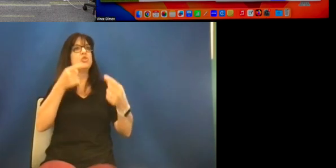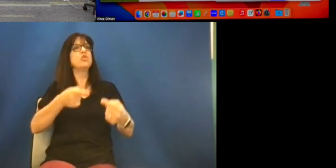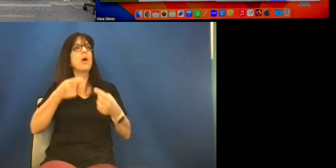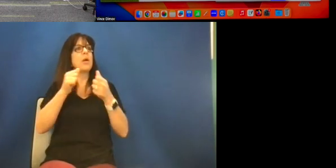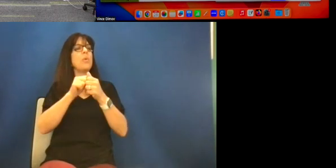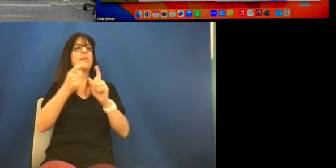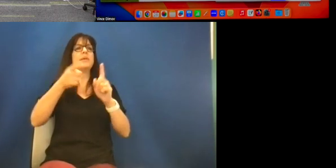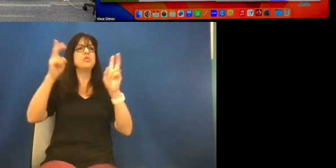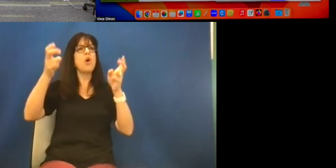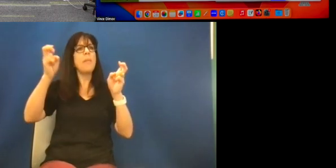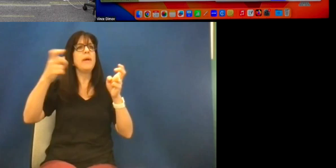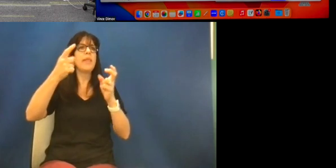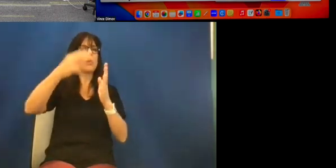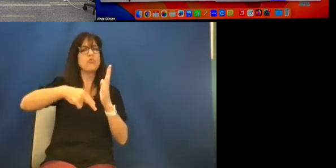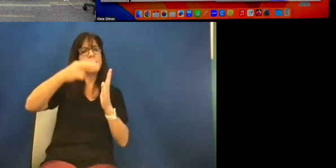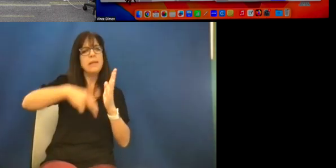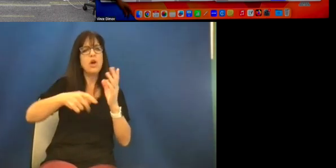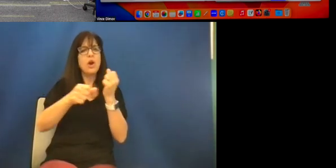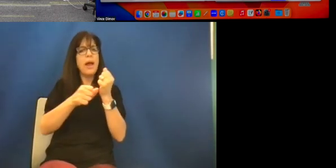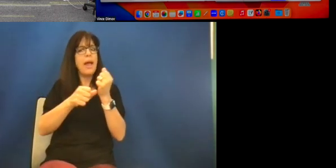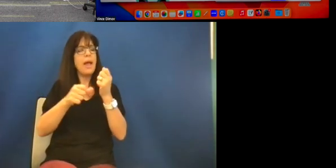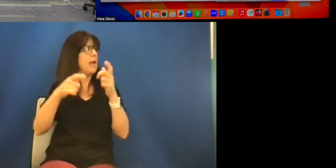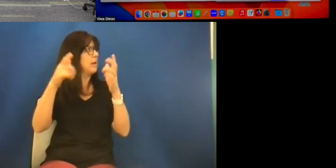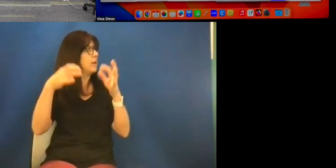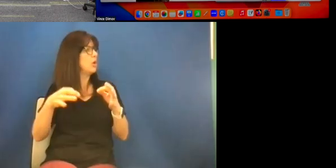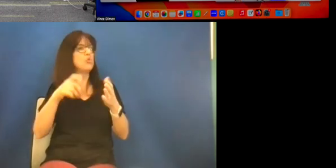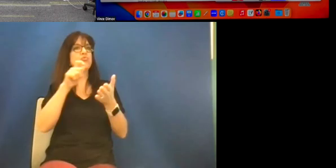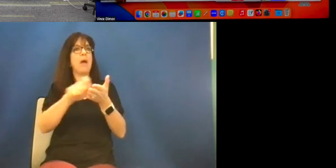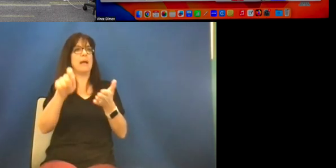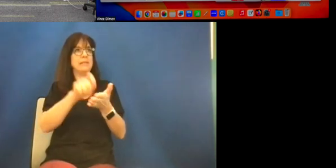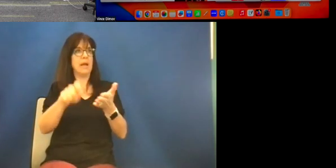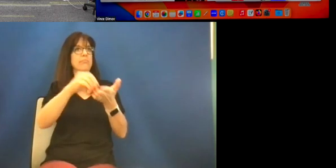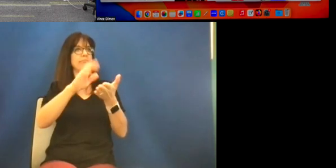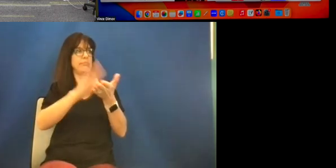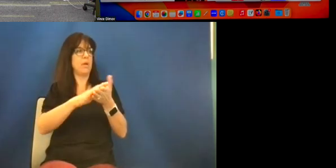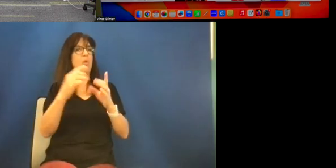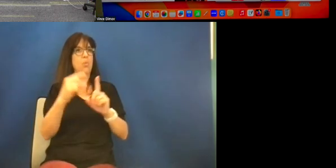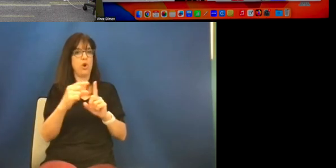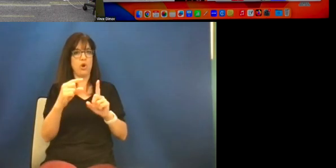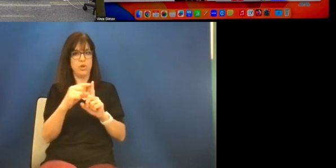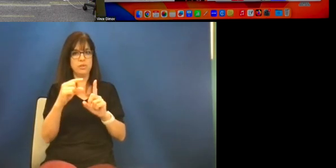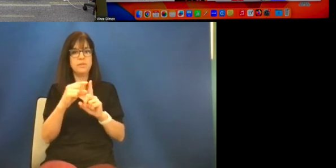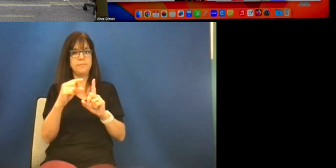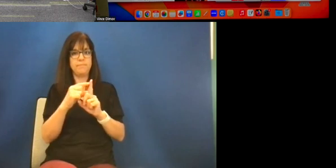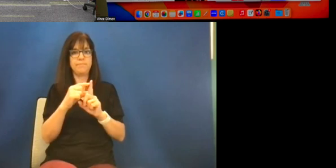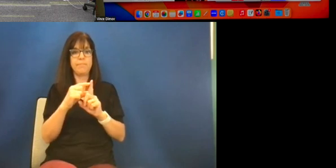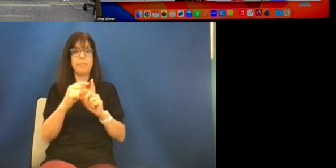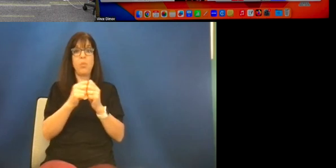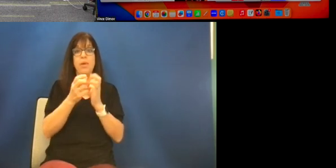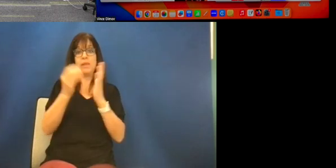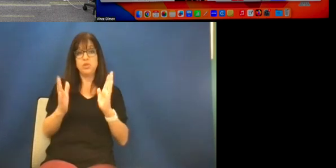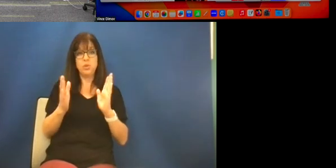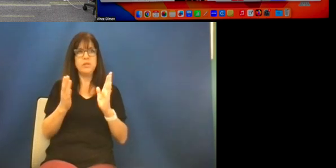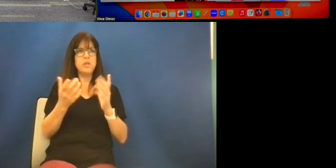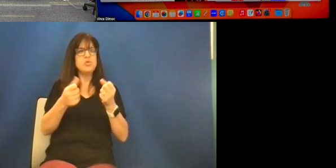certain topic and like reading. Her aide goes through and she writes down those words, and then she, with the student, looks